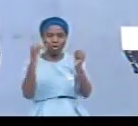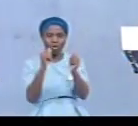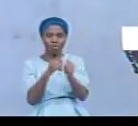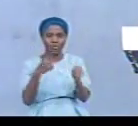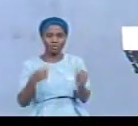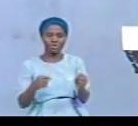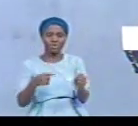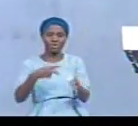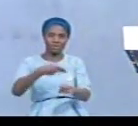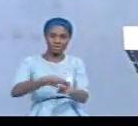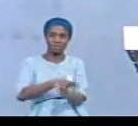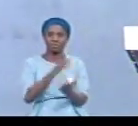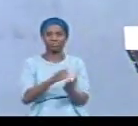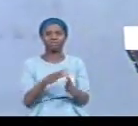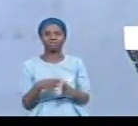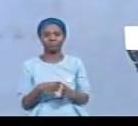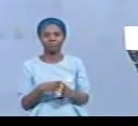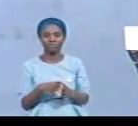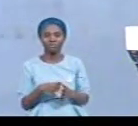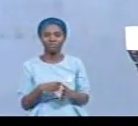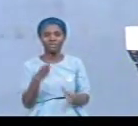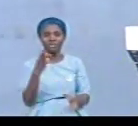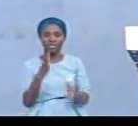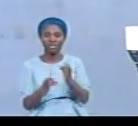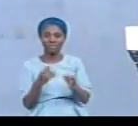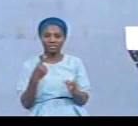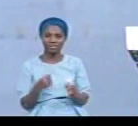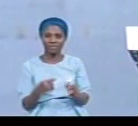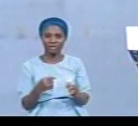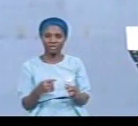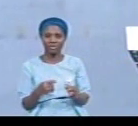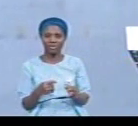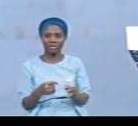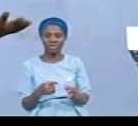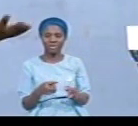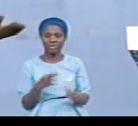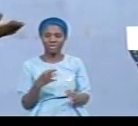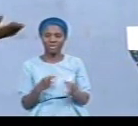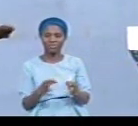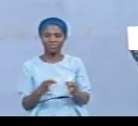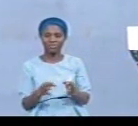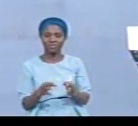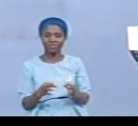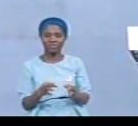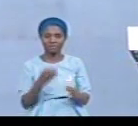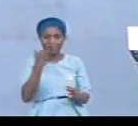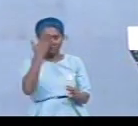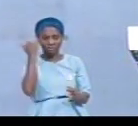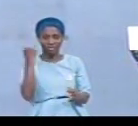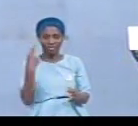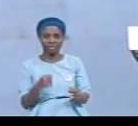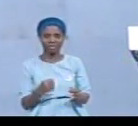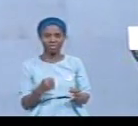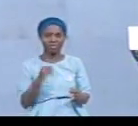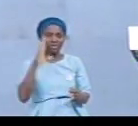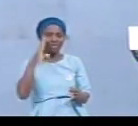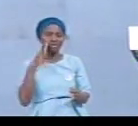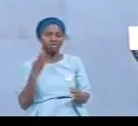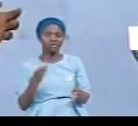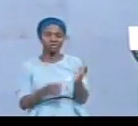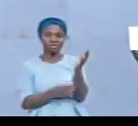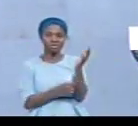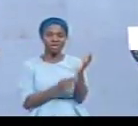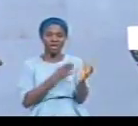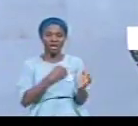forget the color of the skin, they'll forget the differences in language and